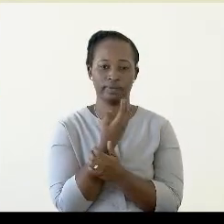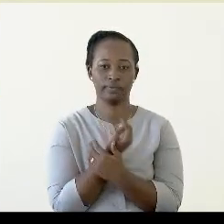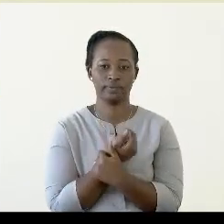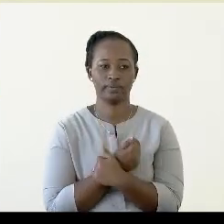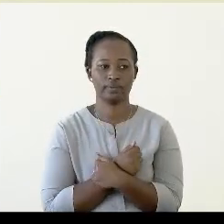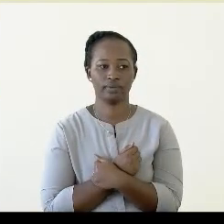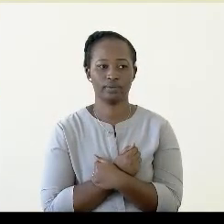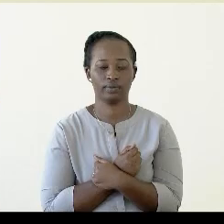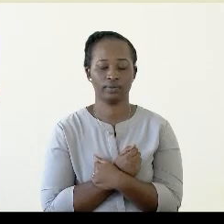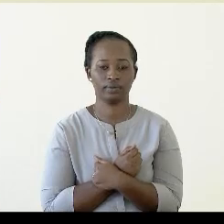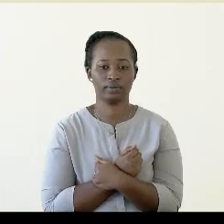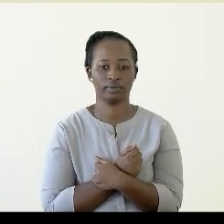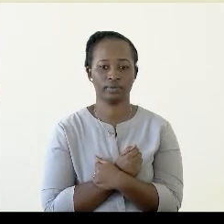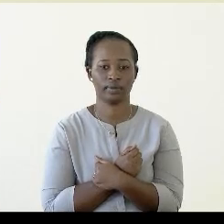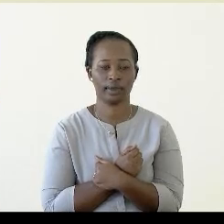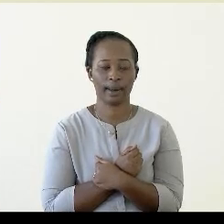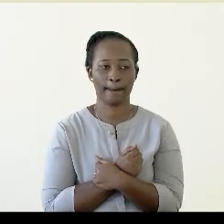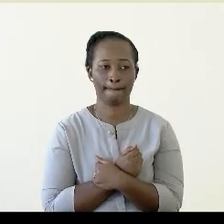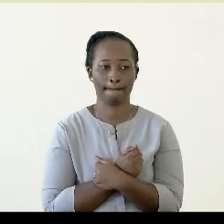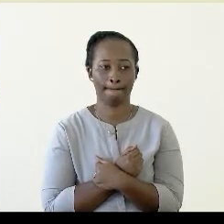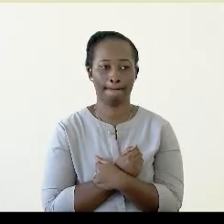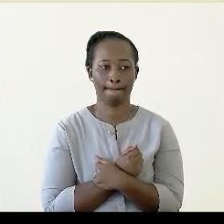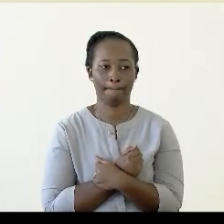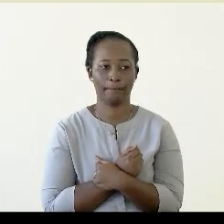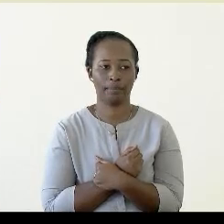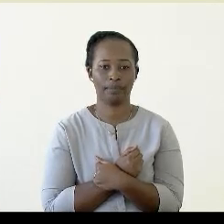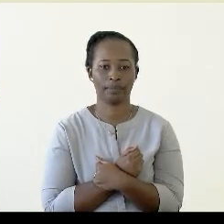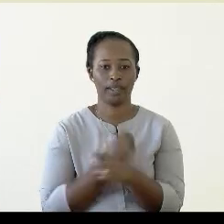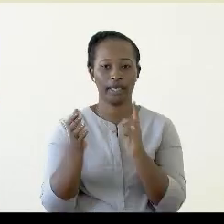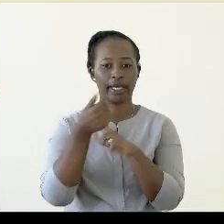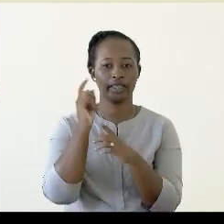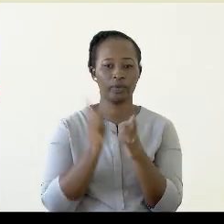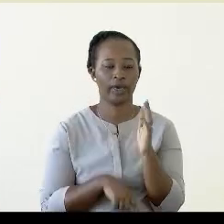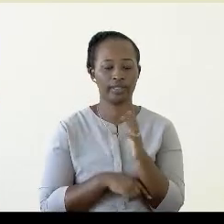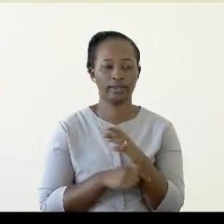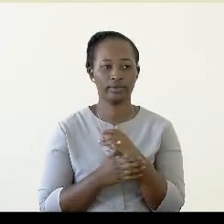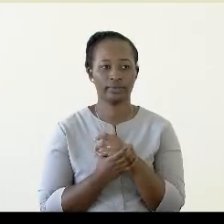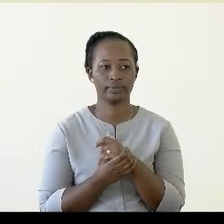10 grams of water. And what do we get?